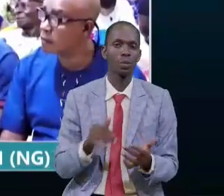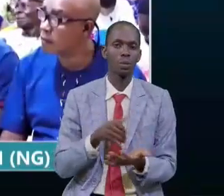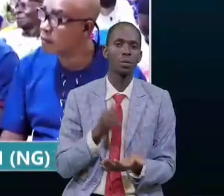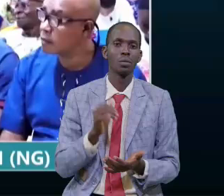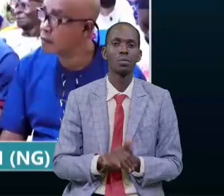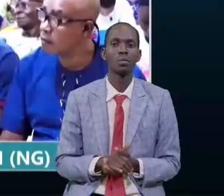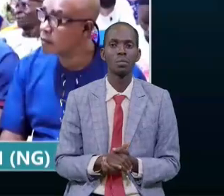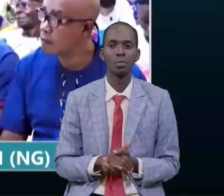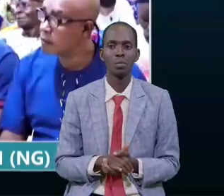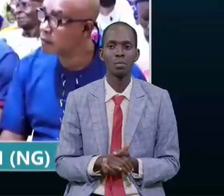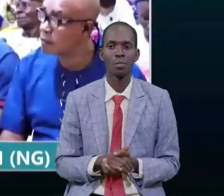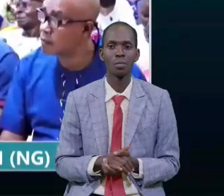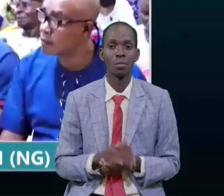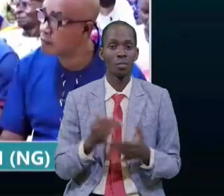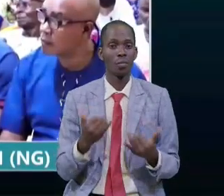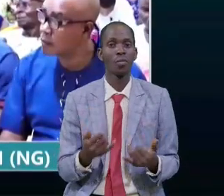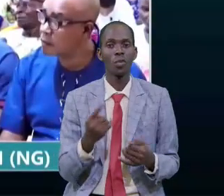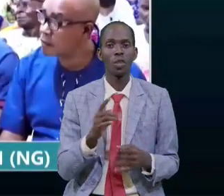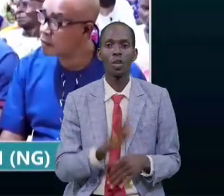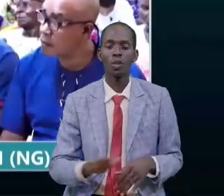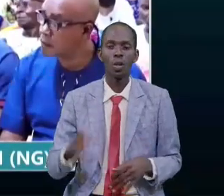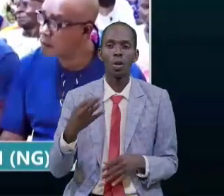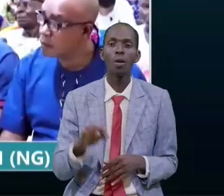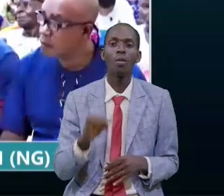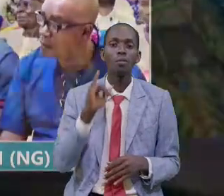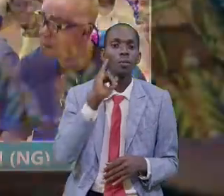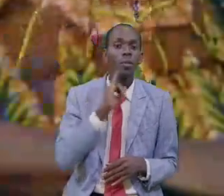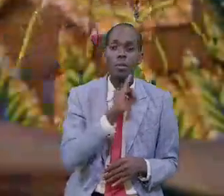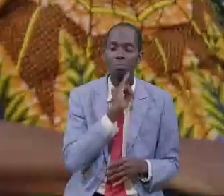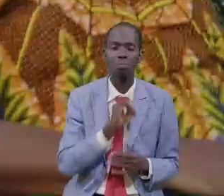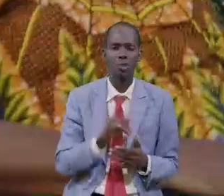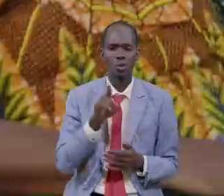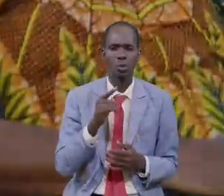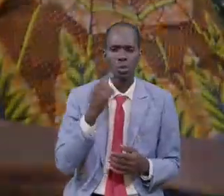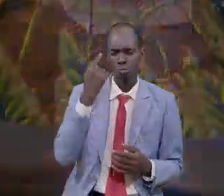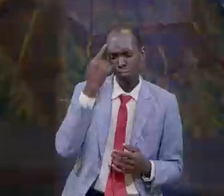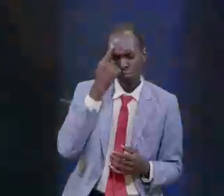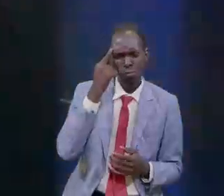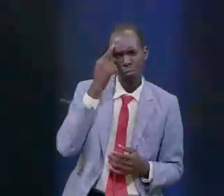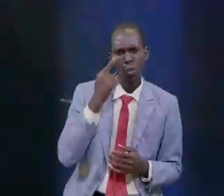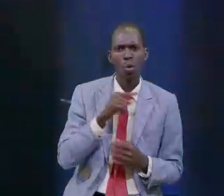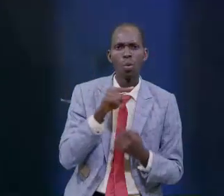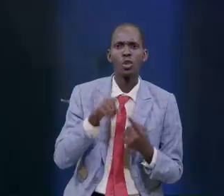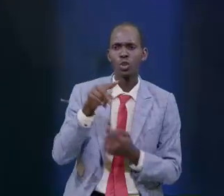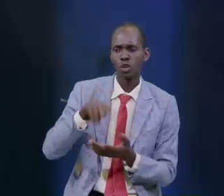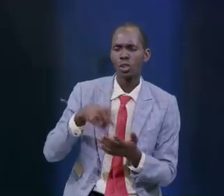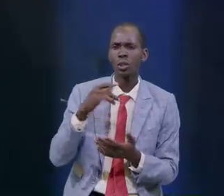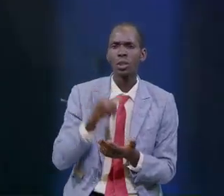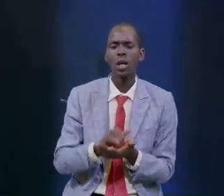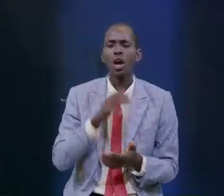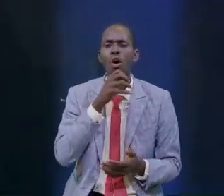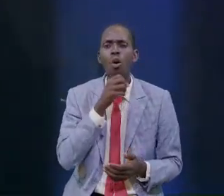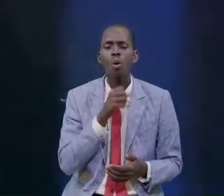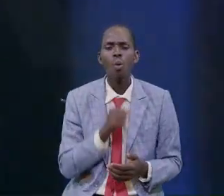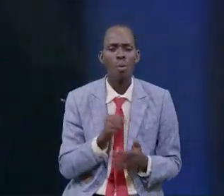Now, the children of Israel, you know, you wonder when you read the Old Testament, and